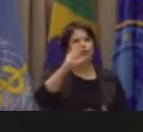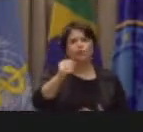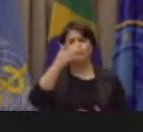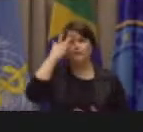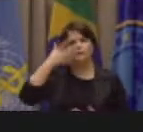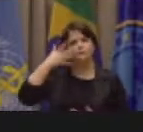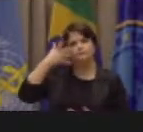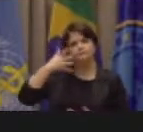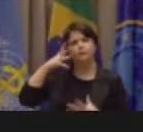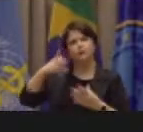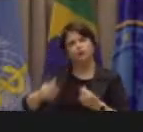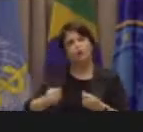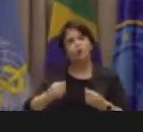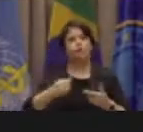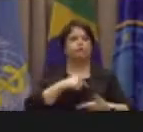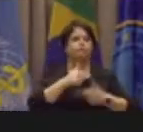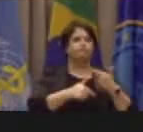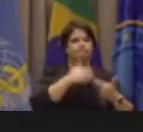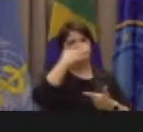So,